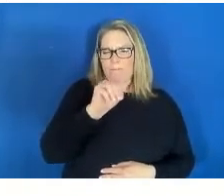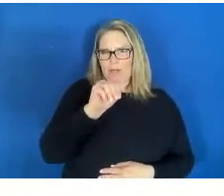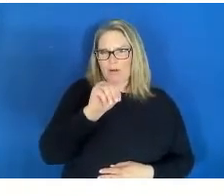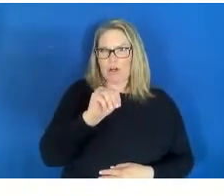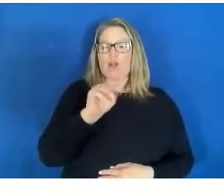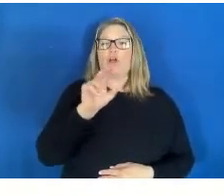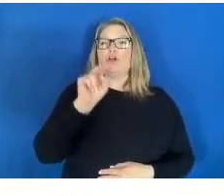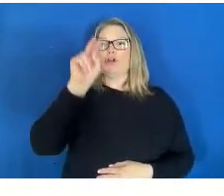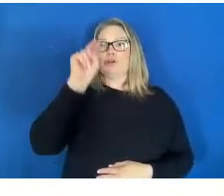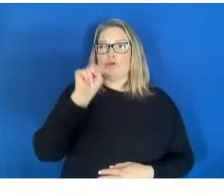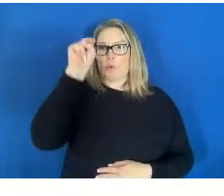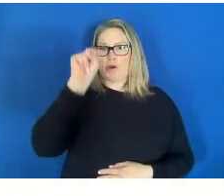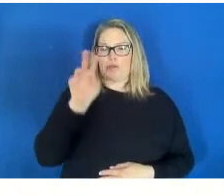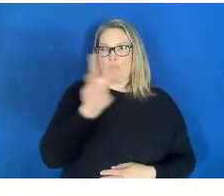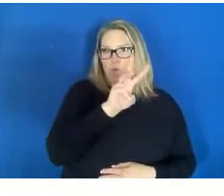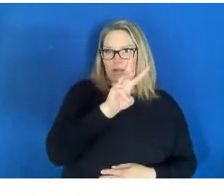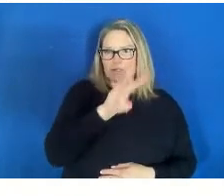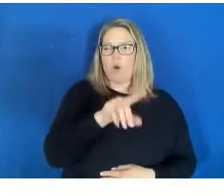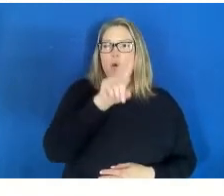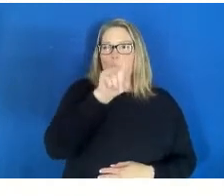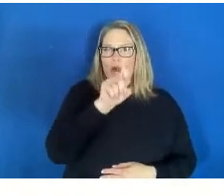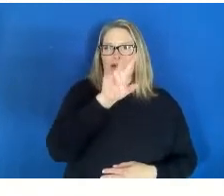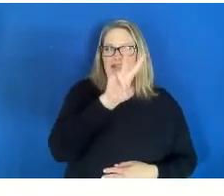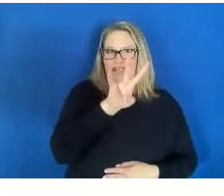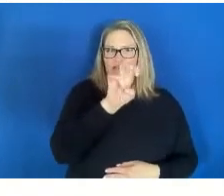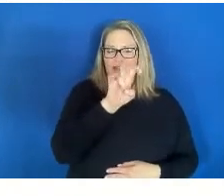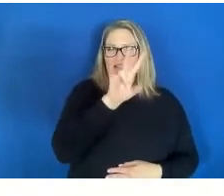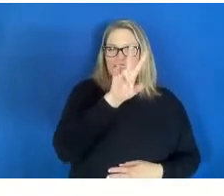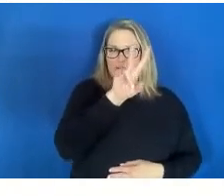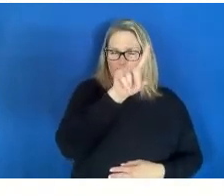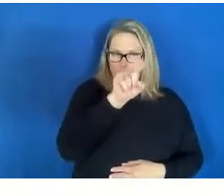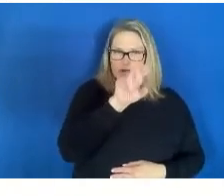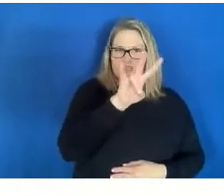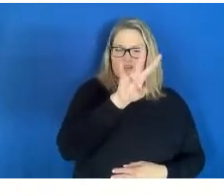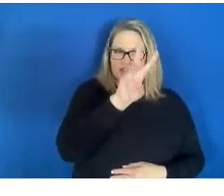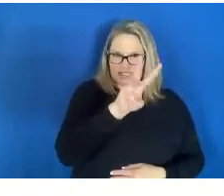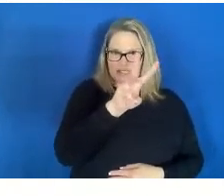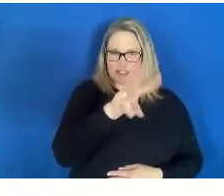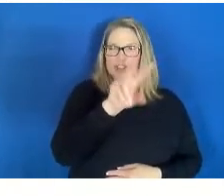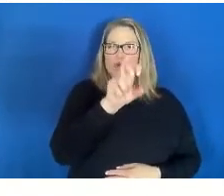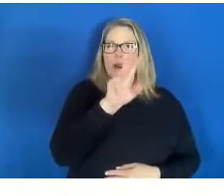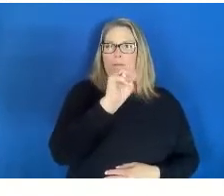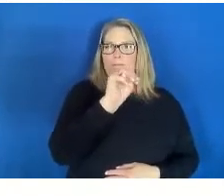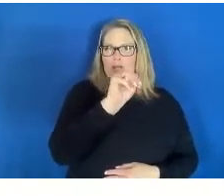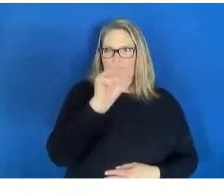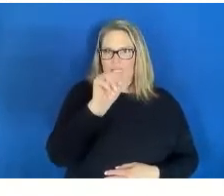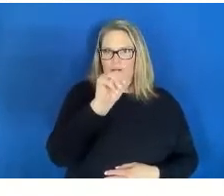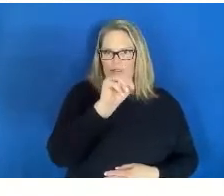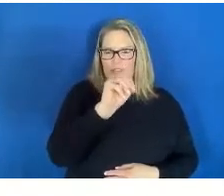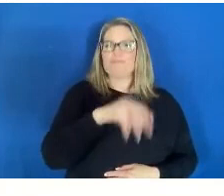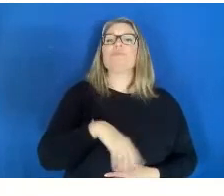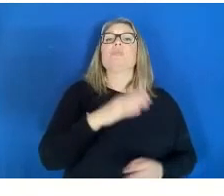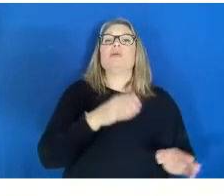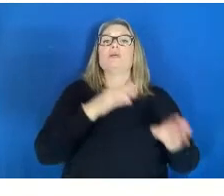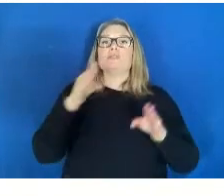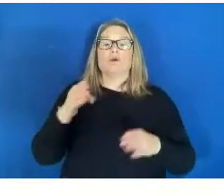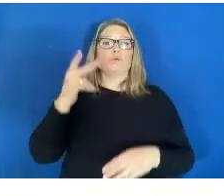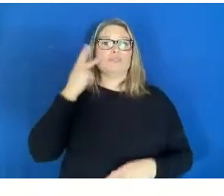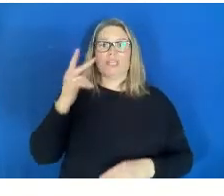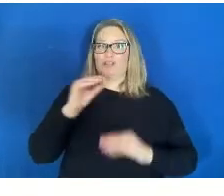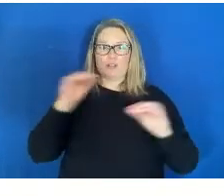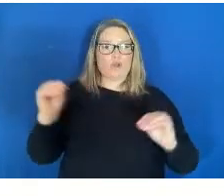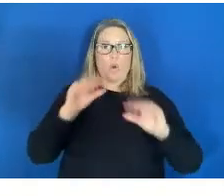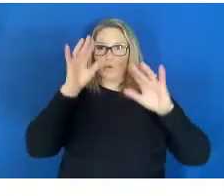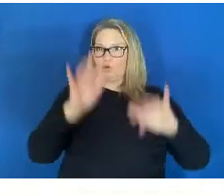New Brunswick has between 176 and 200 millimeters. In general, there is more water in the snowpack this